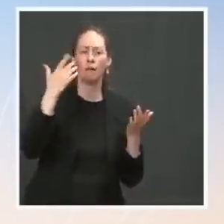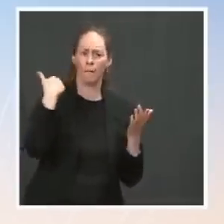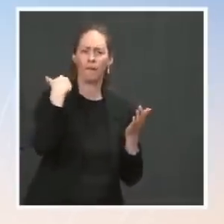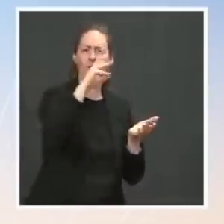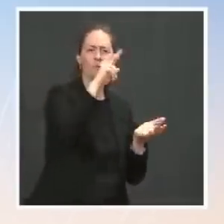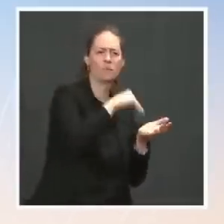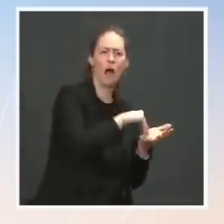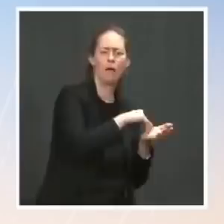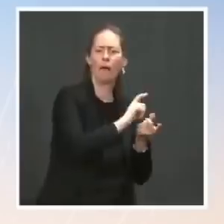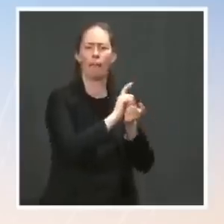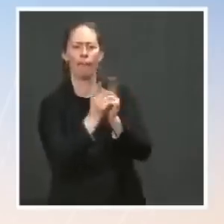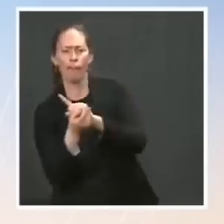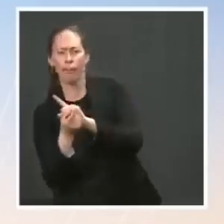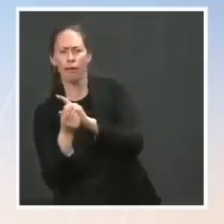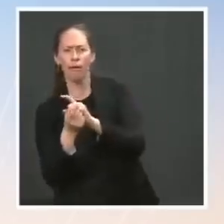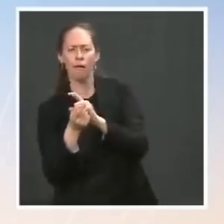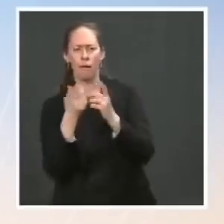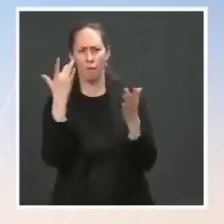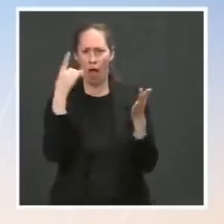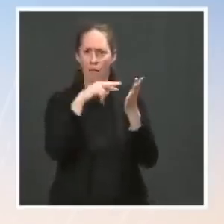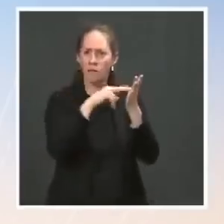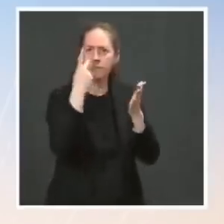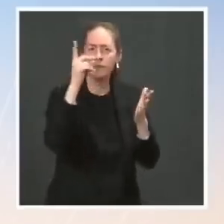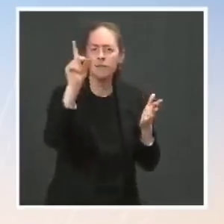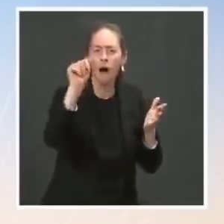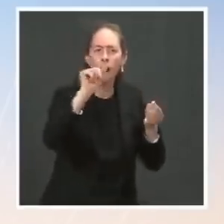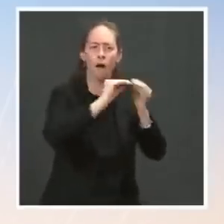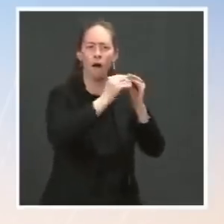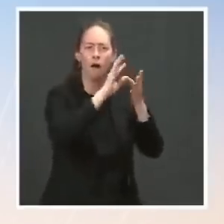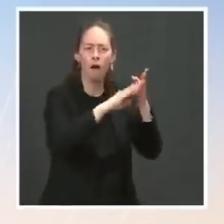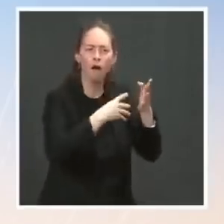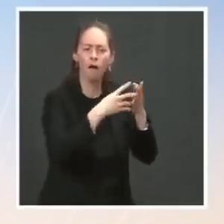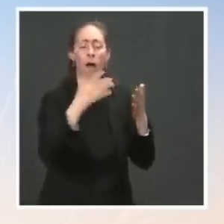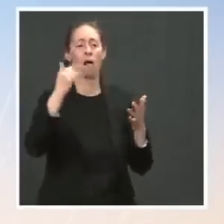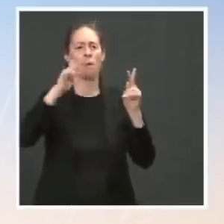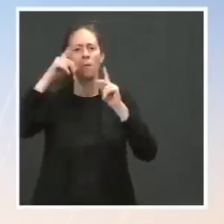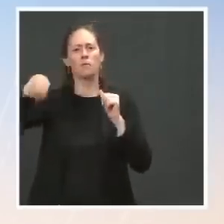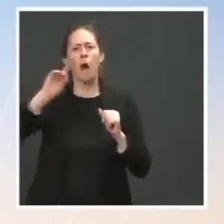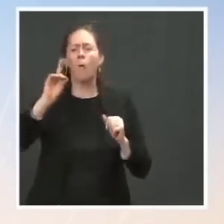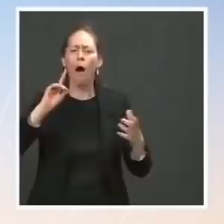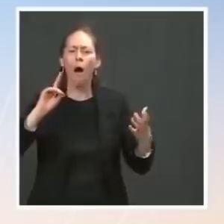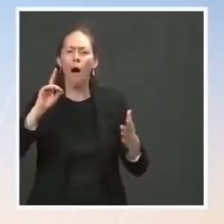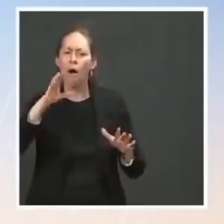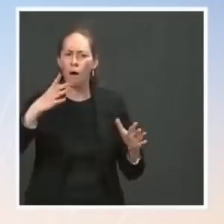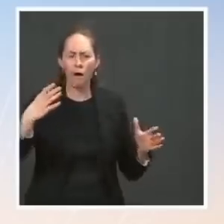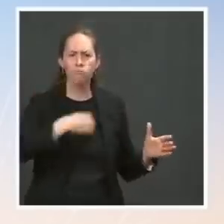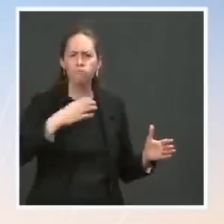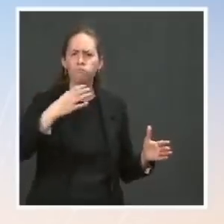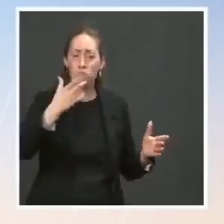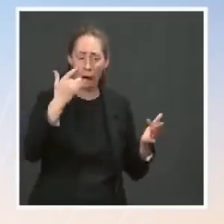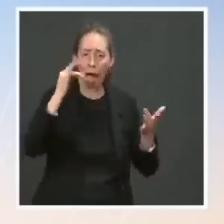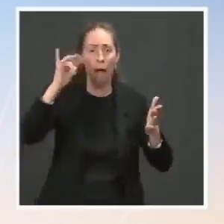outrage and blowback from Democrats and refugee groups? Well, I can say that we have